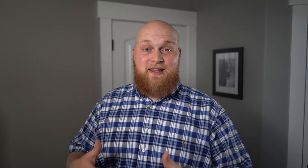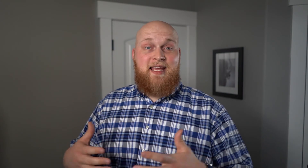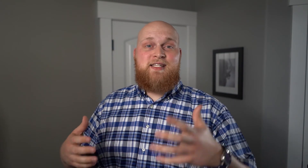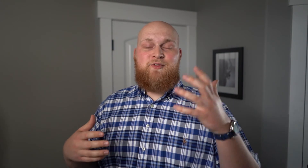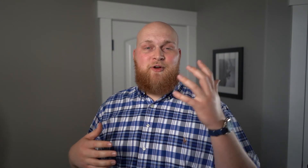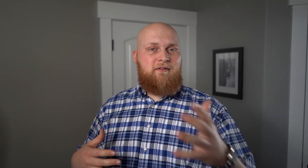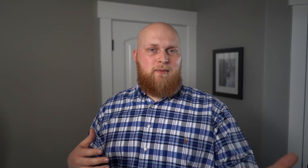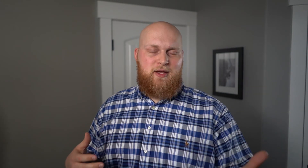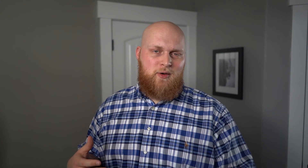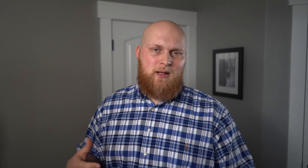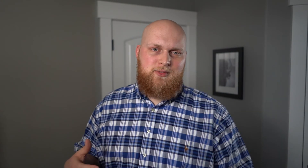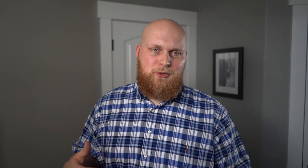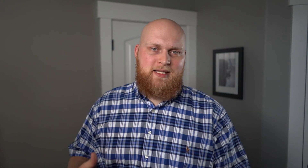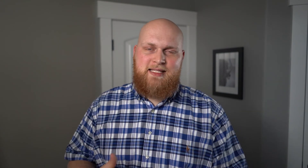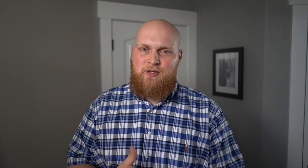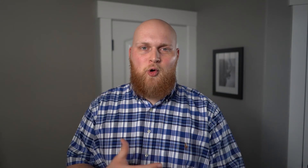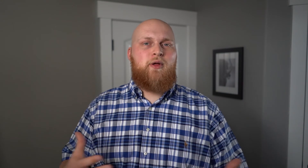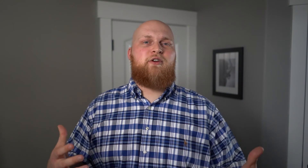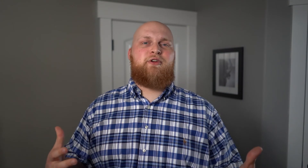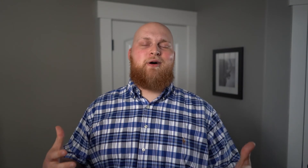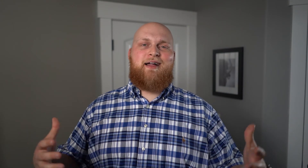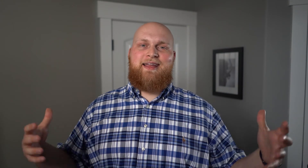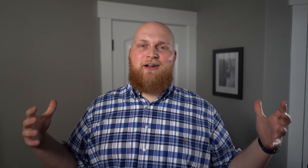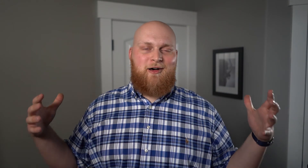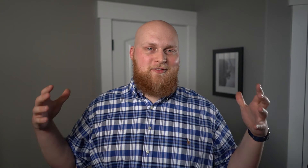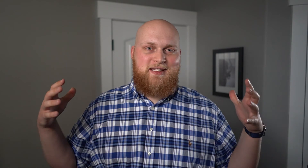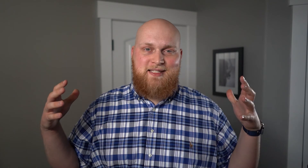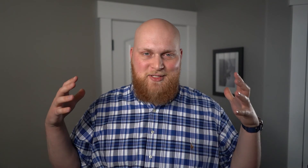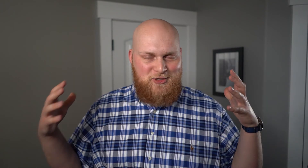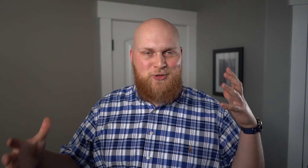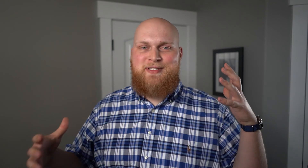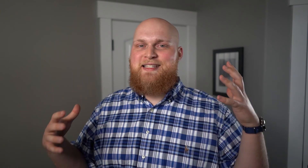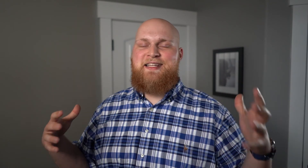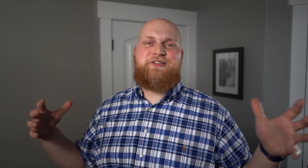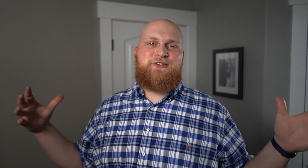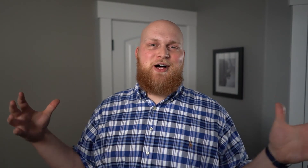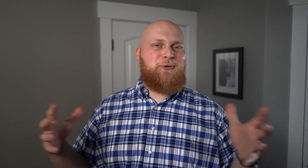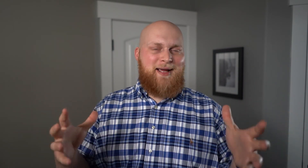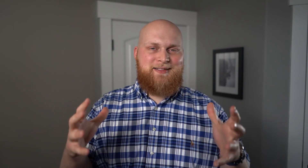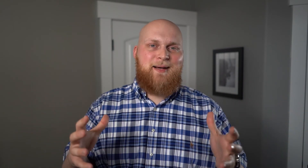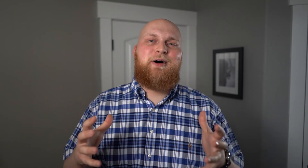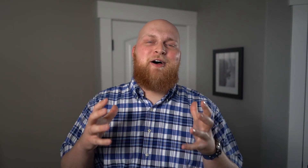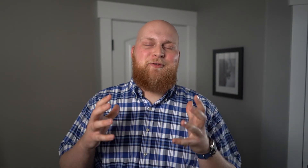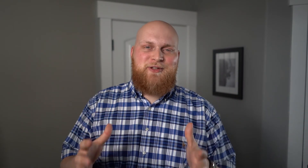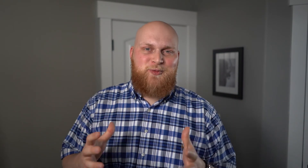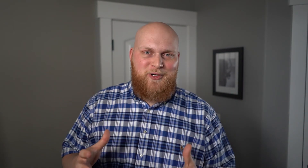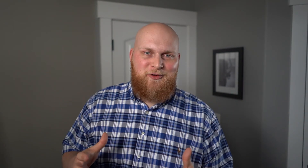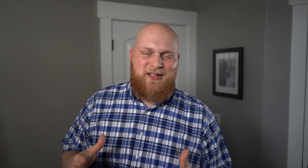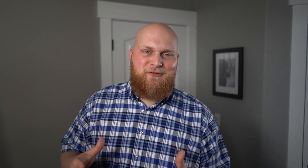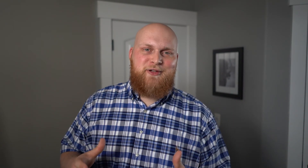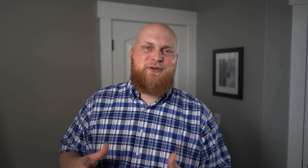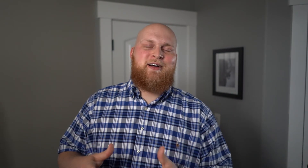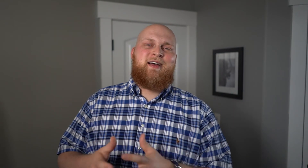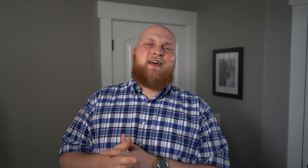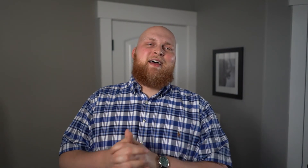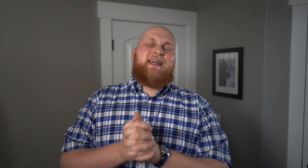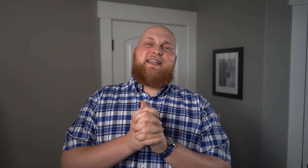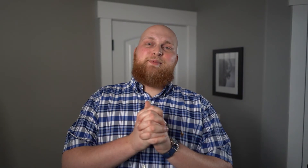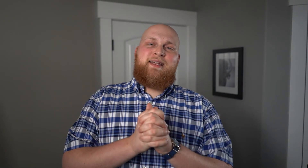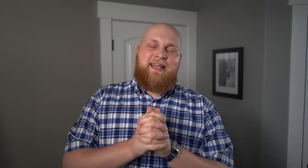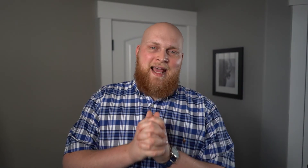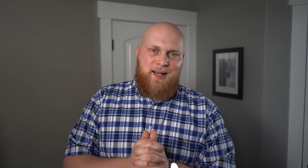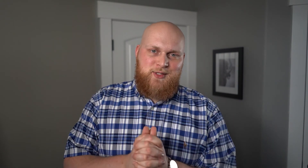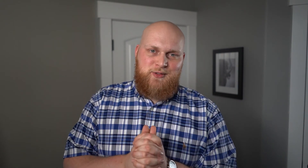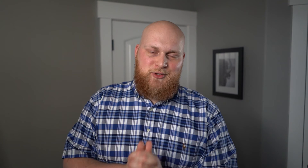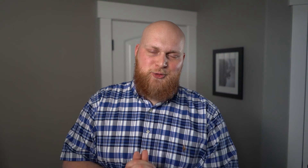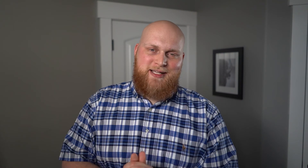watching, and thanks for everybody who helped put this whole interview on and get all of these students and teachers all wrangled up for this wonderful interview. It has